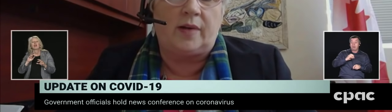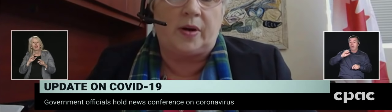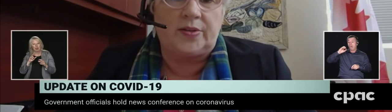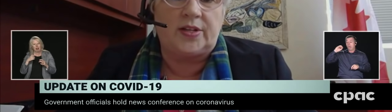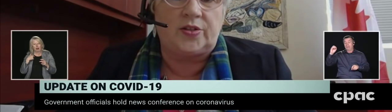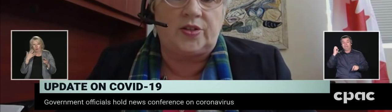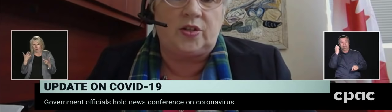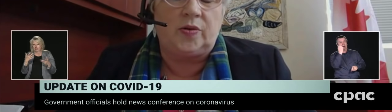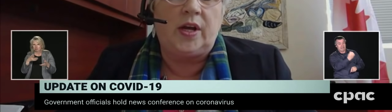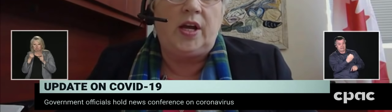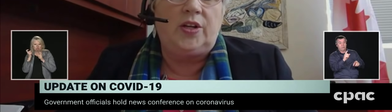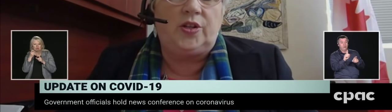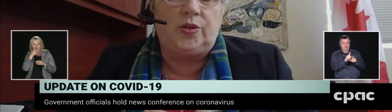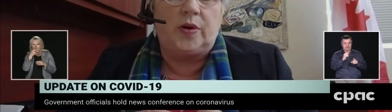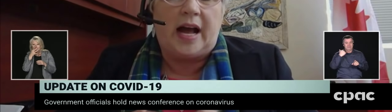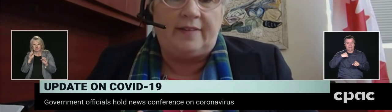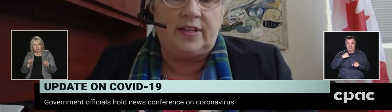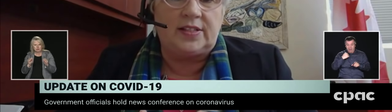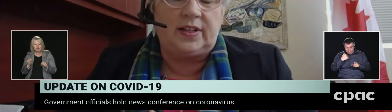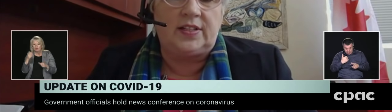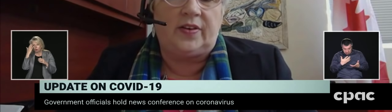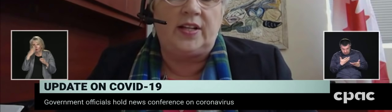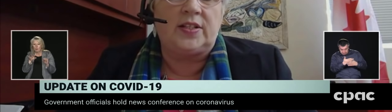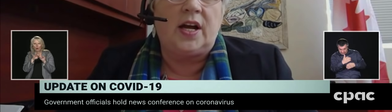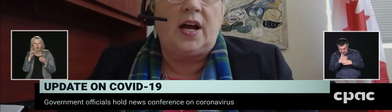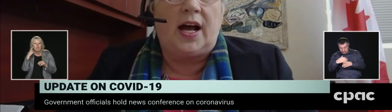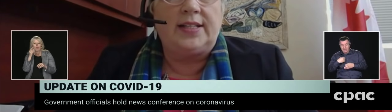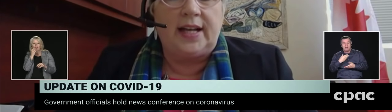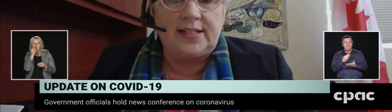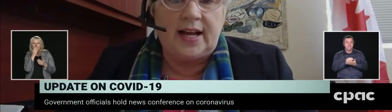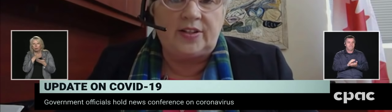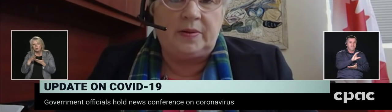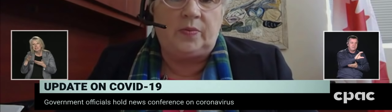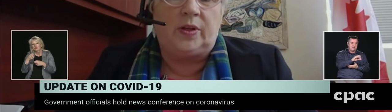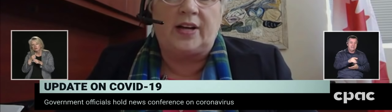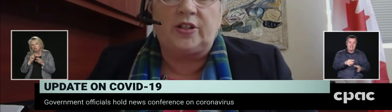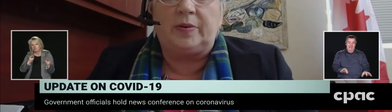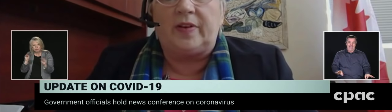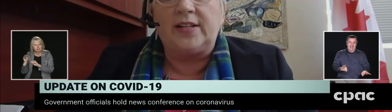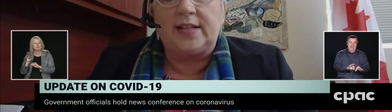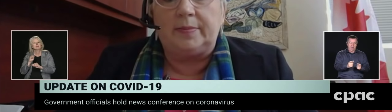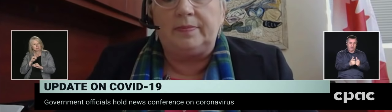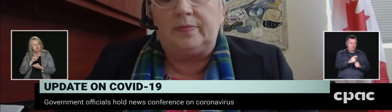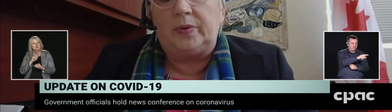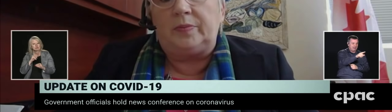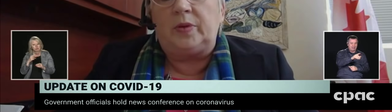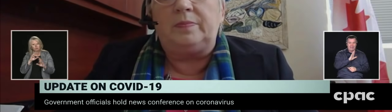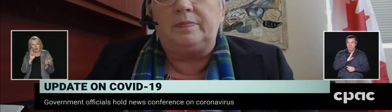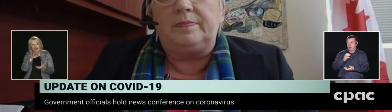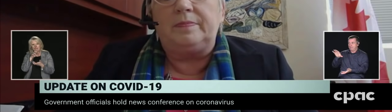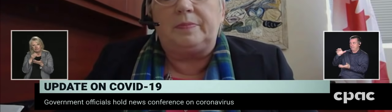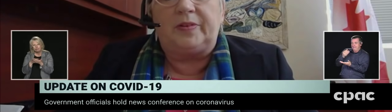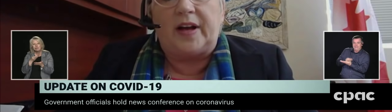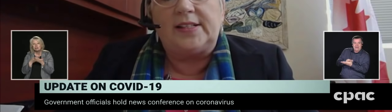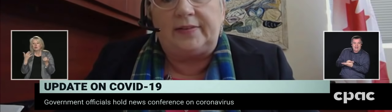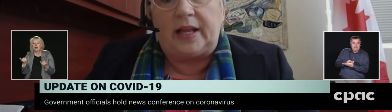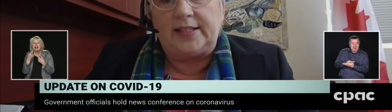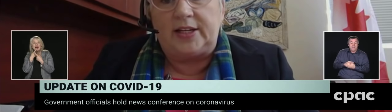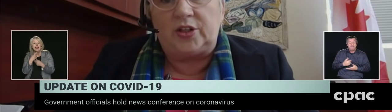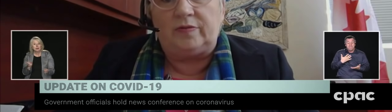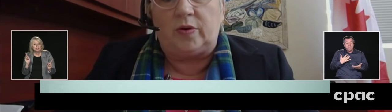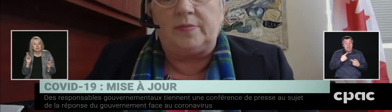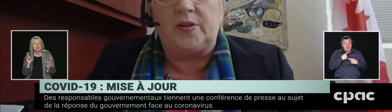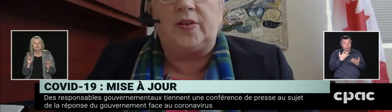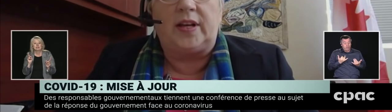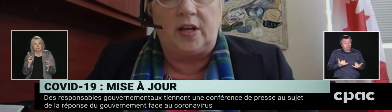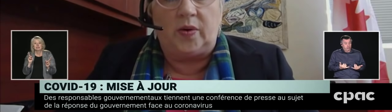for our processors to have these funds. Today's announcement will actually provide provide